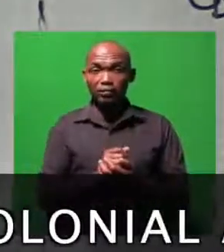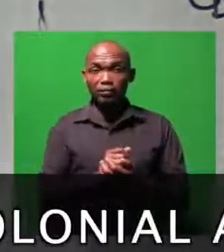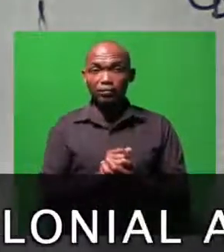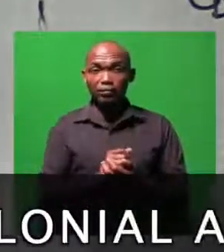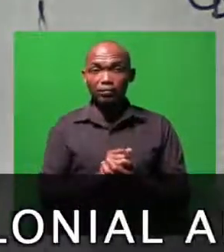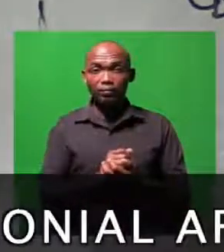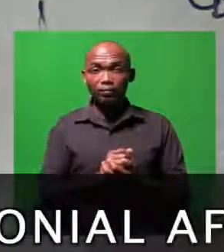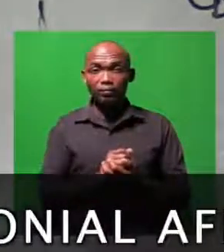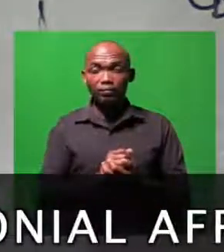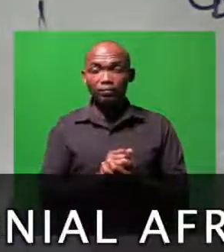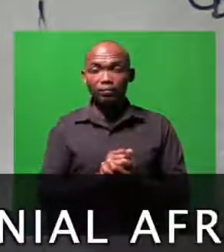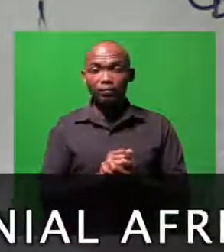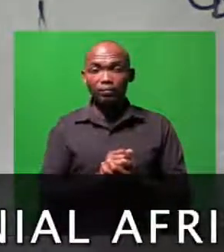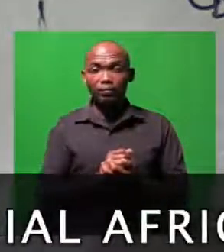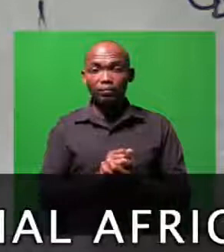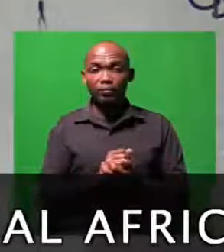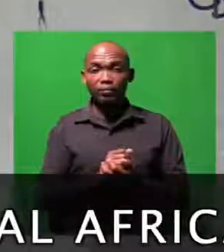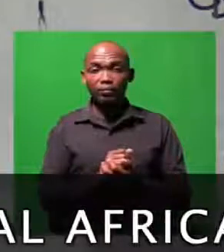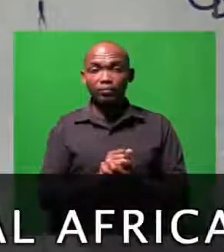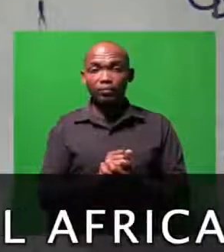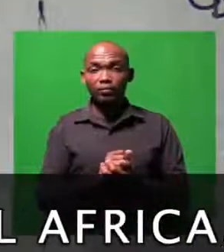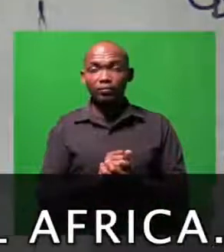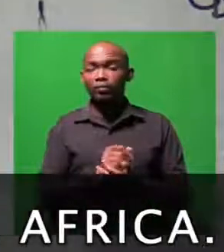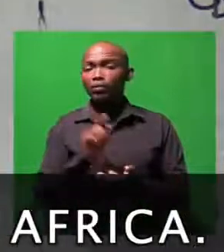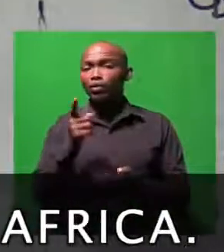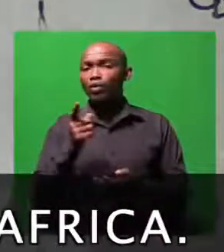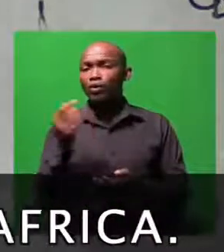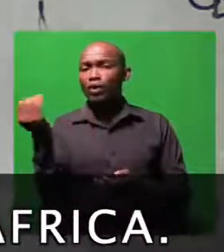Another characteristic.